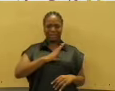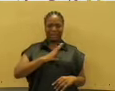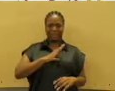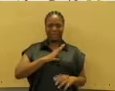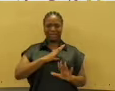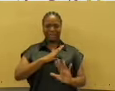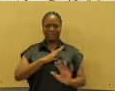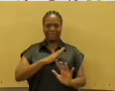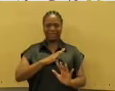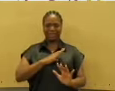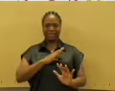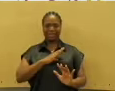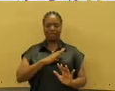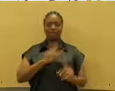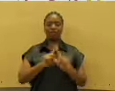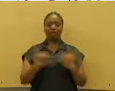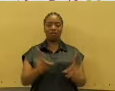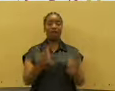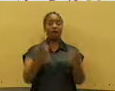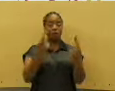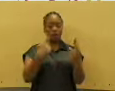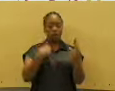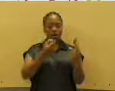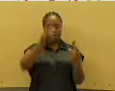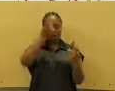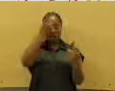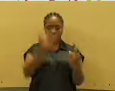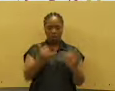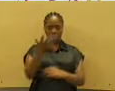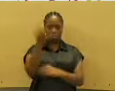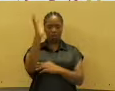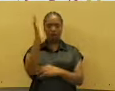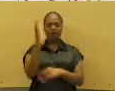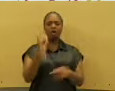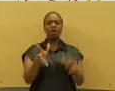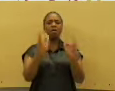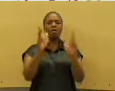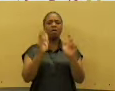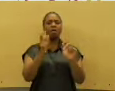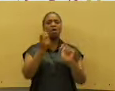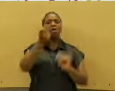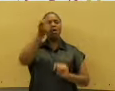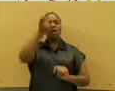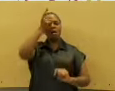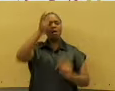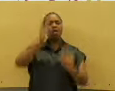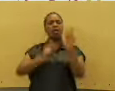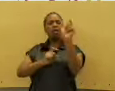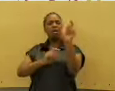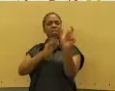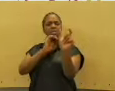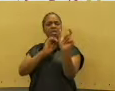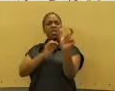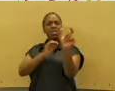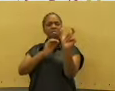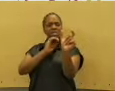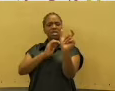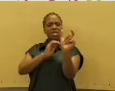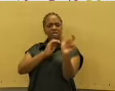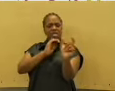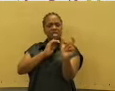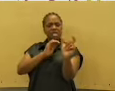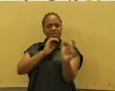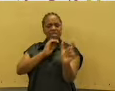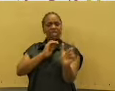don't understand, but I'm hoping that you got a bit of knowledge from me giving you a bit of the terminology at the front, to me giving you direct examples